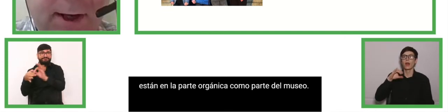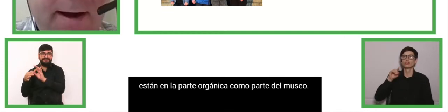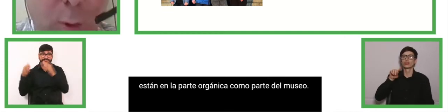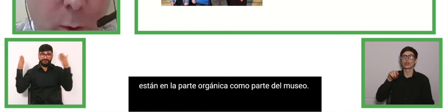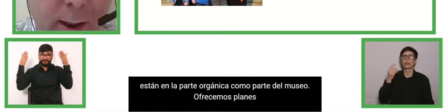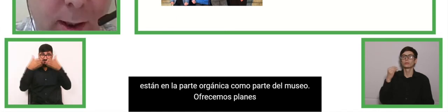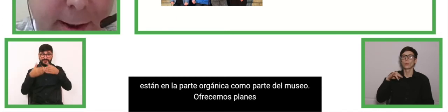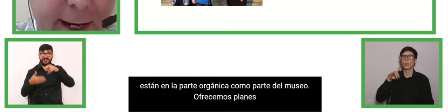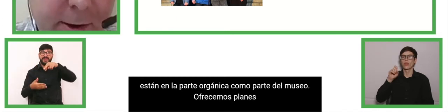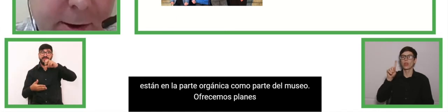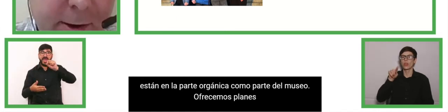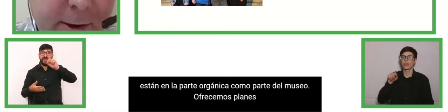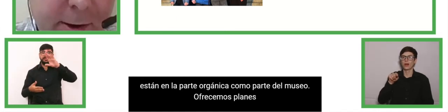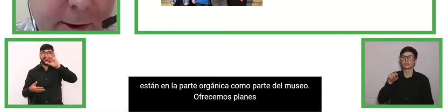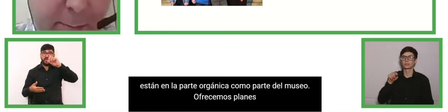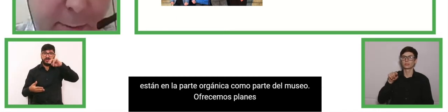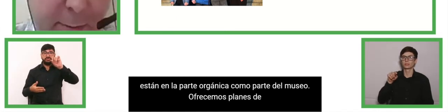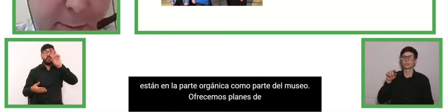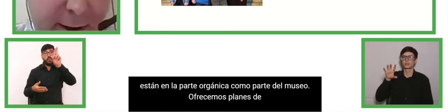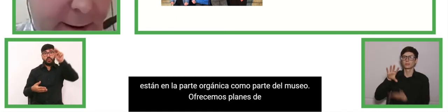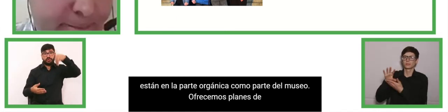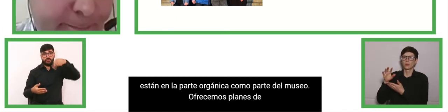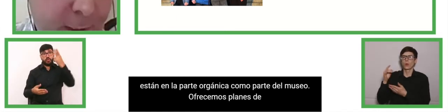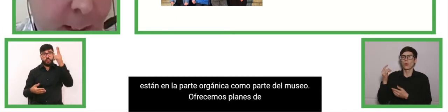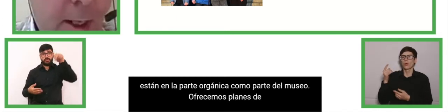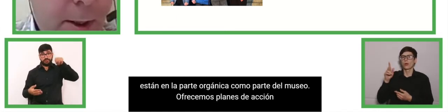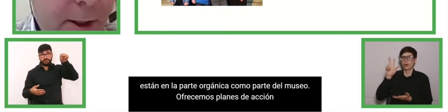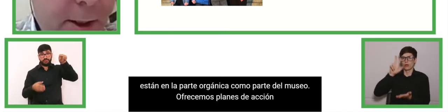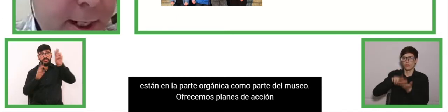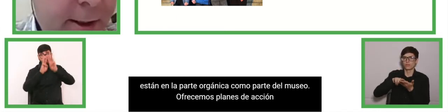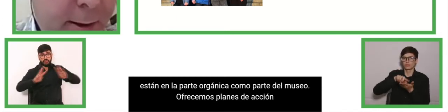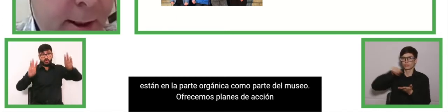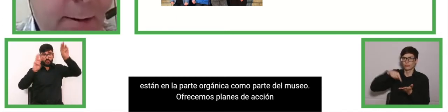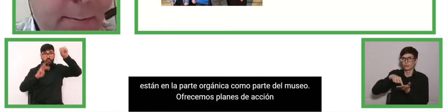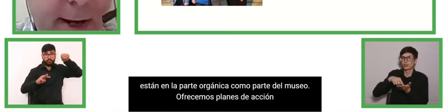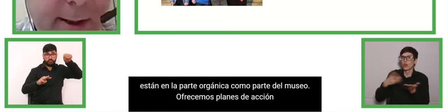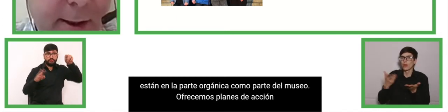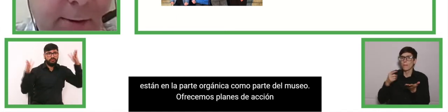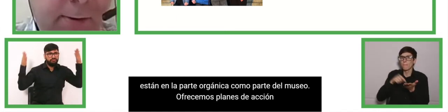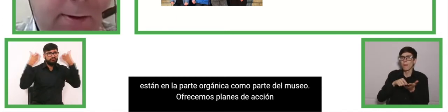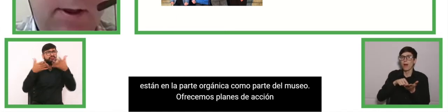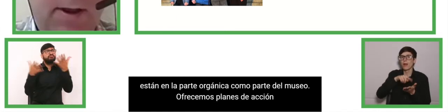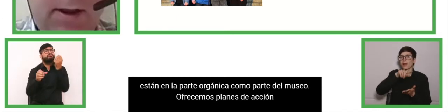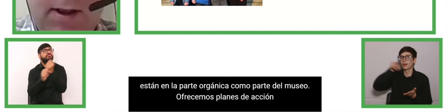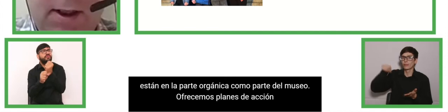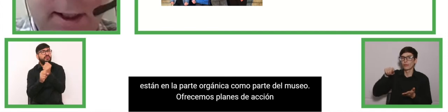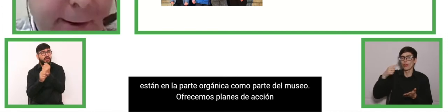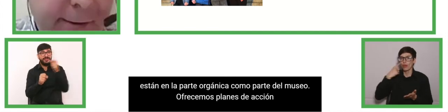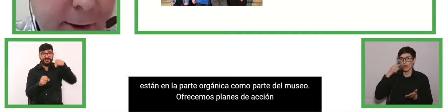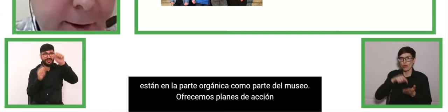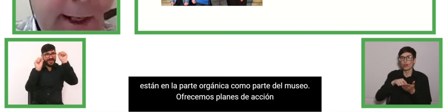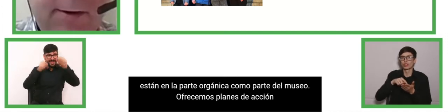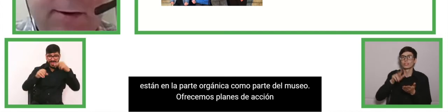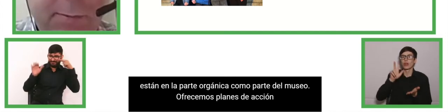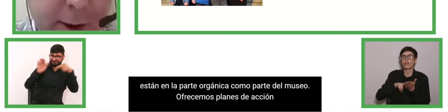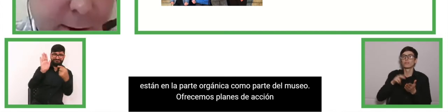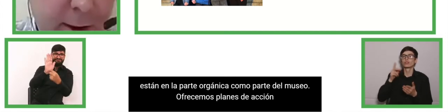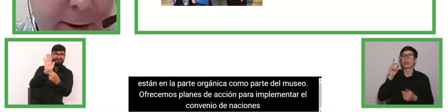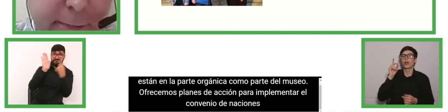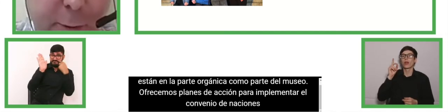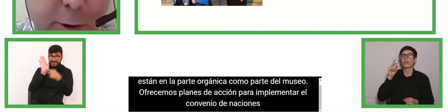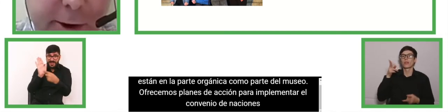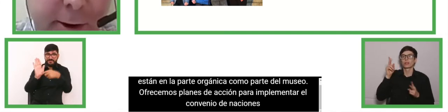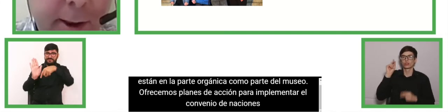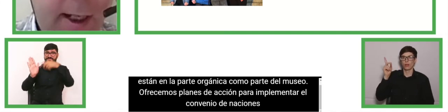will get inclusive training by them. The intended impact is an excellent accessibility